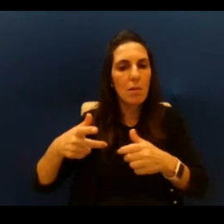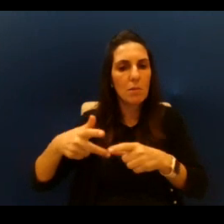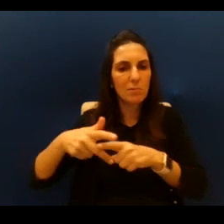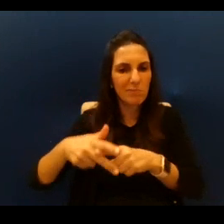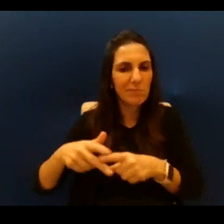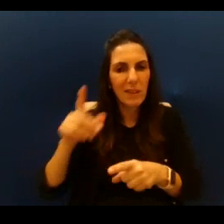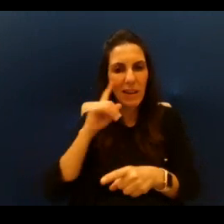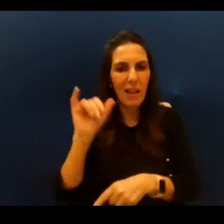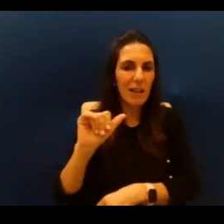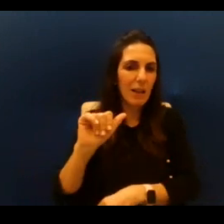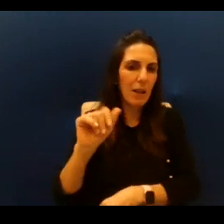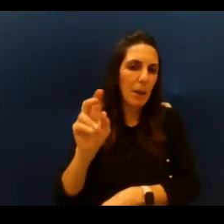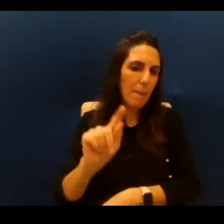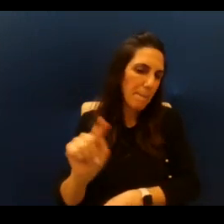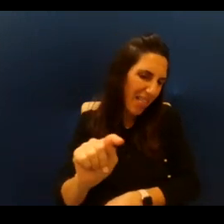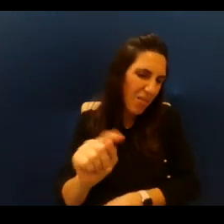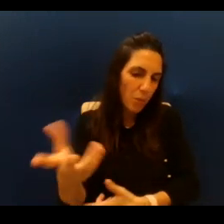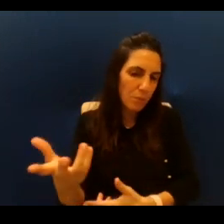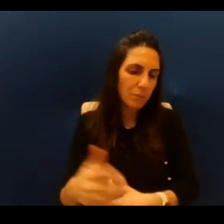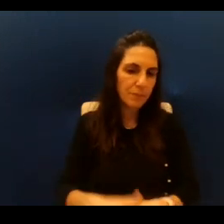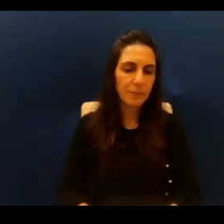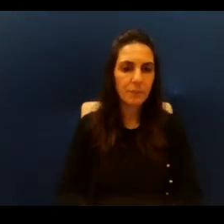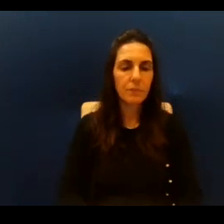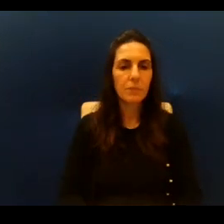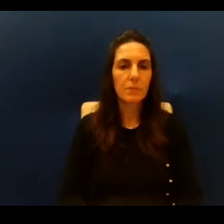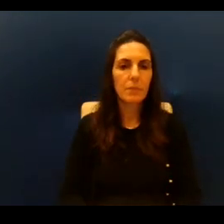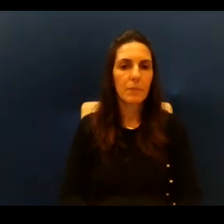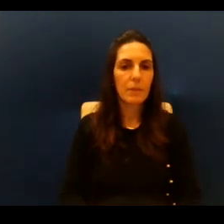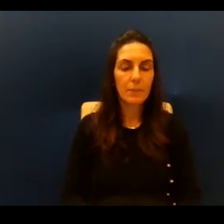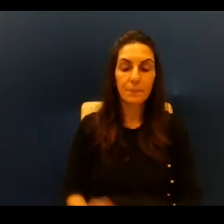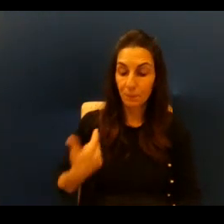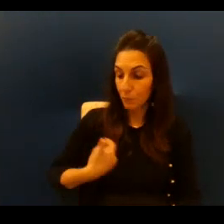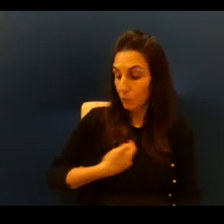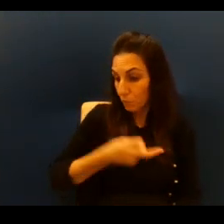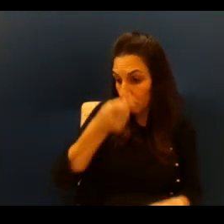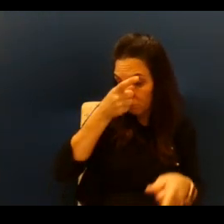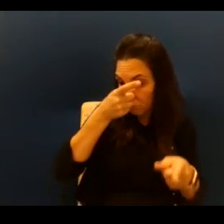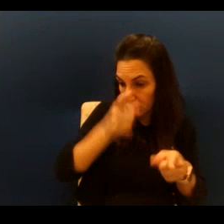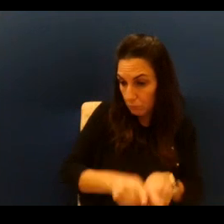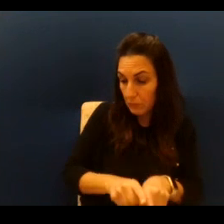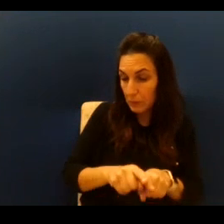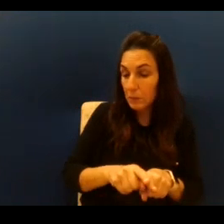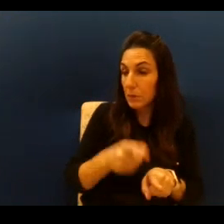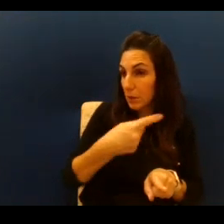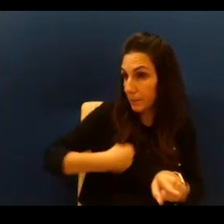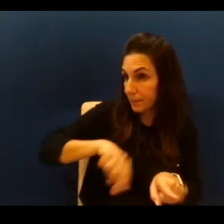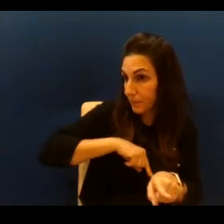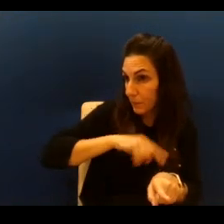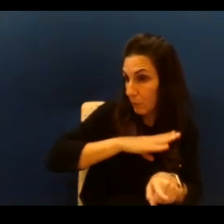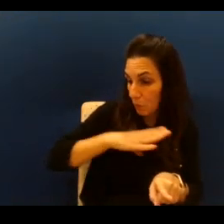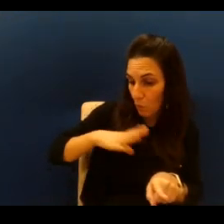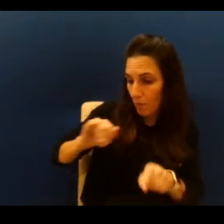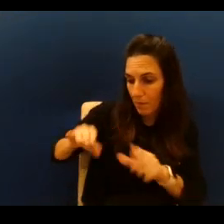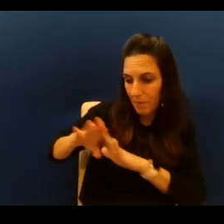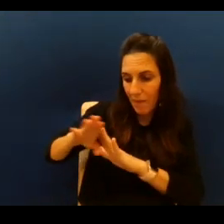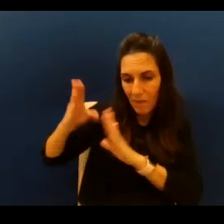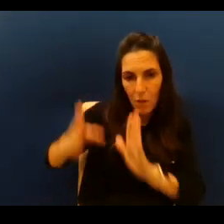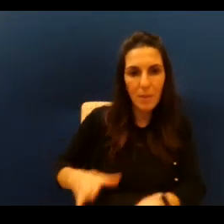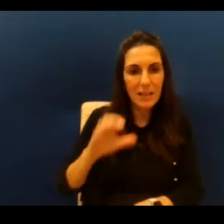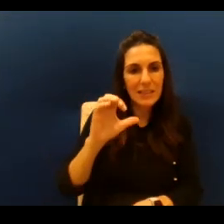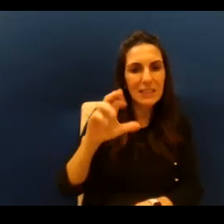bathrooms. So as agreed upon by the board and the developer, the CRA is